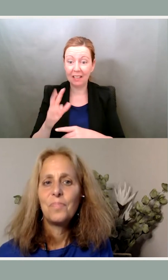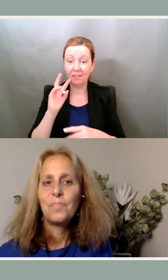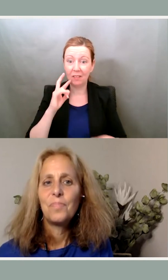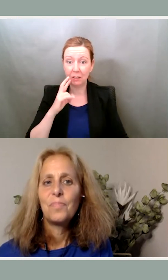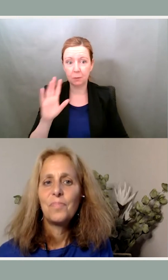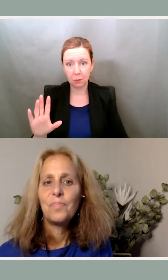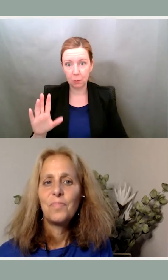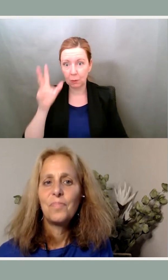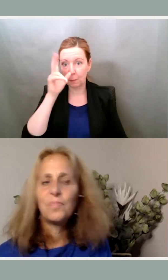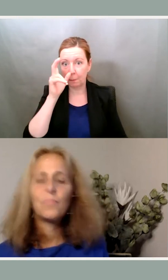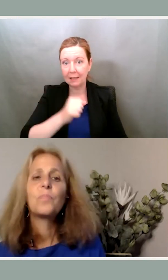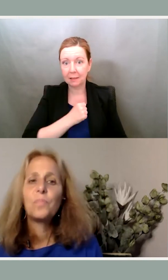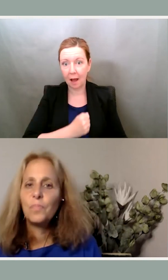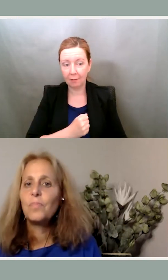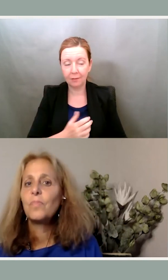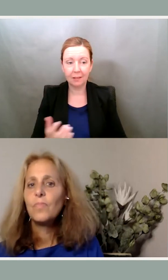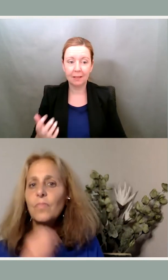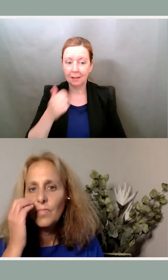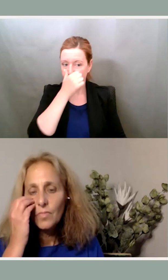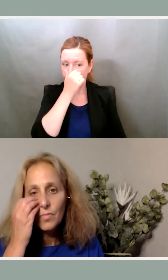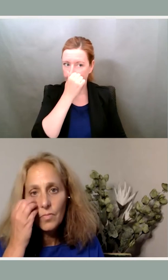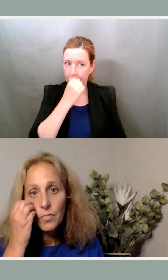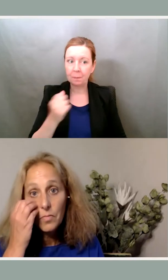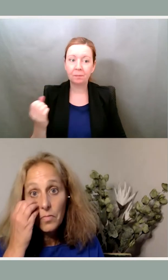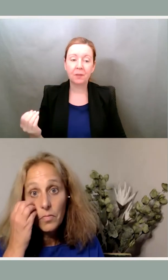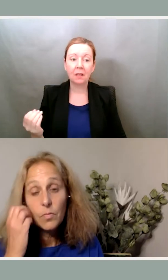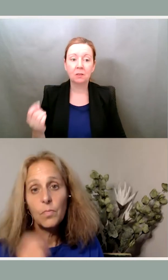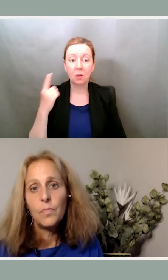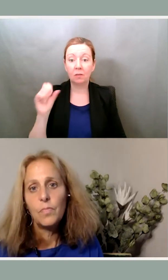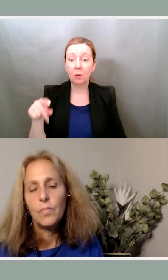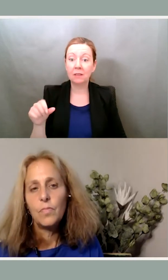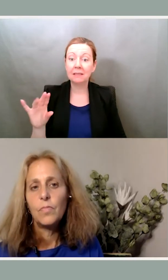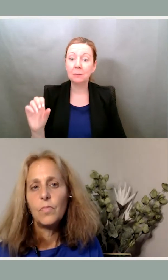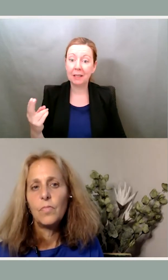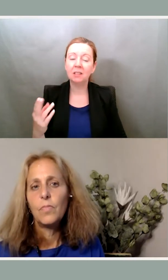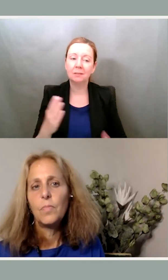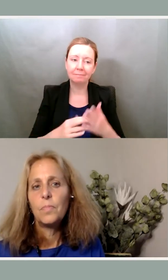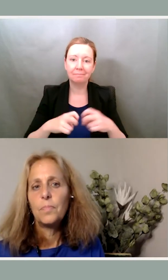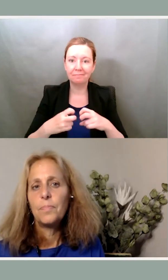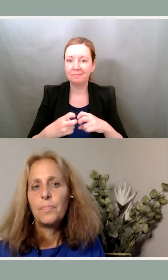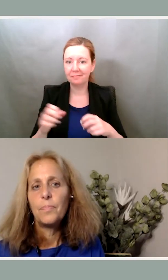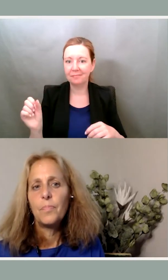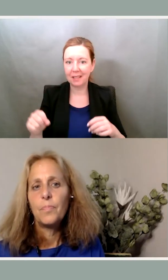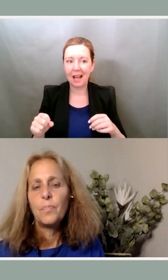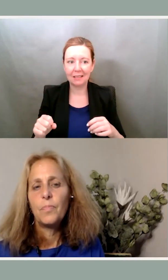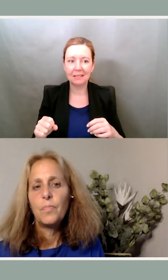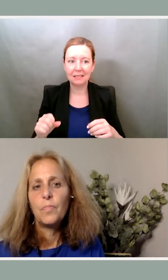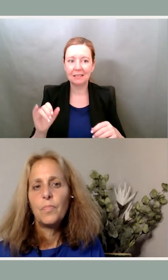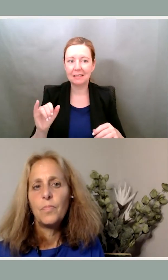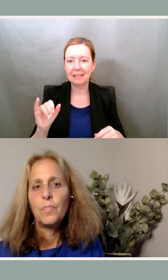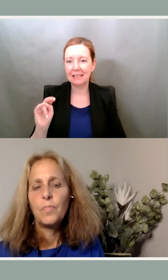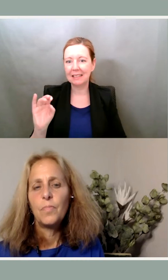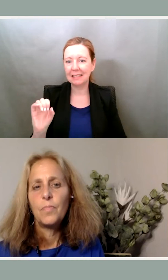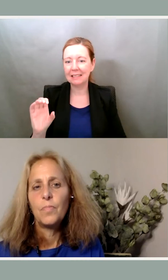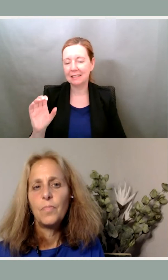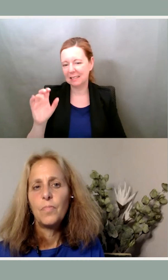have. My produce did not look nice. And so with spinach, some of the problematic pesticides in spinach is insecticides and other